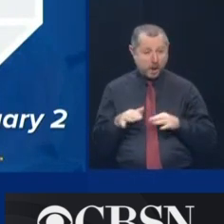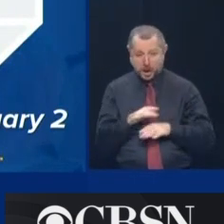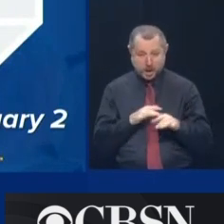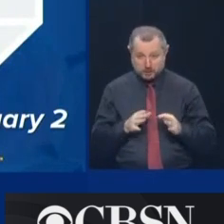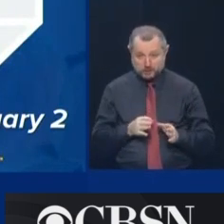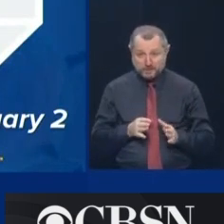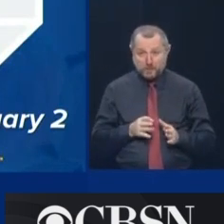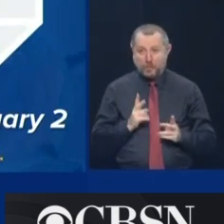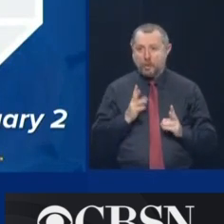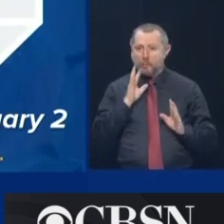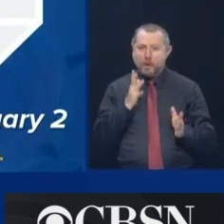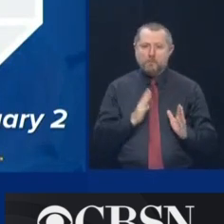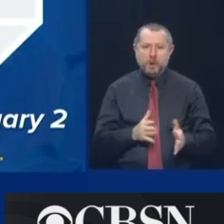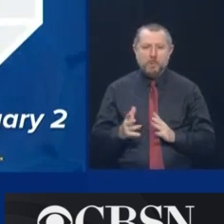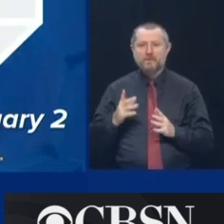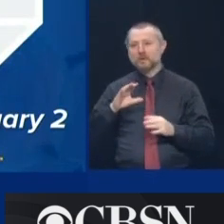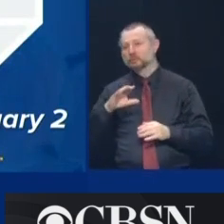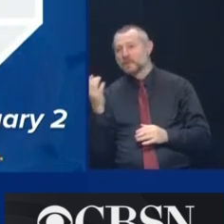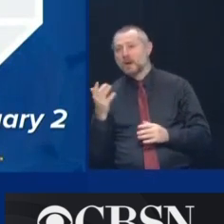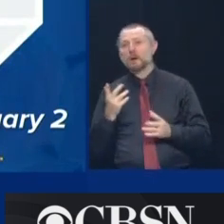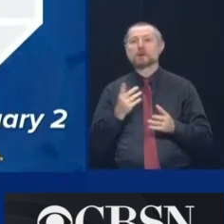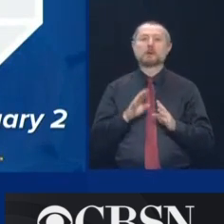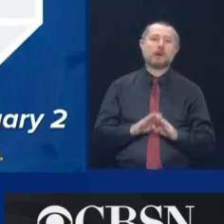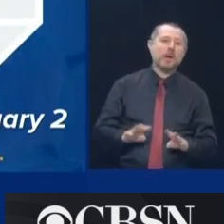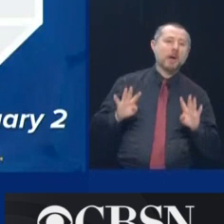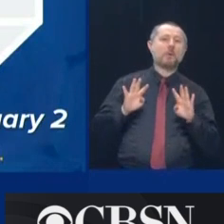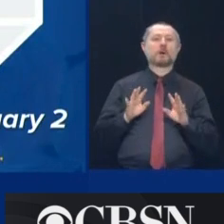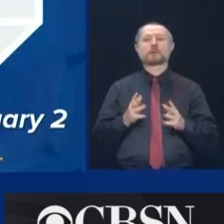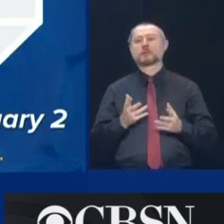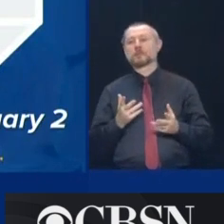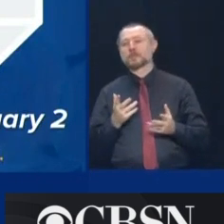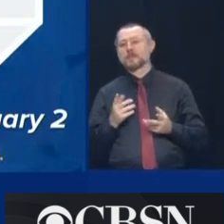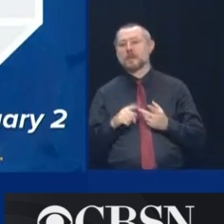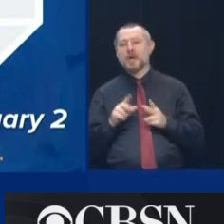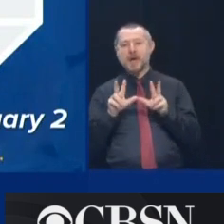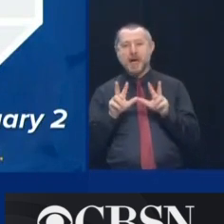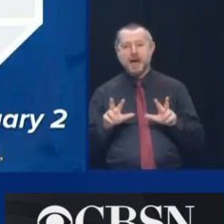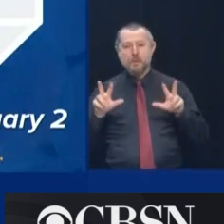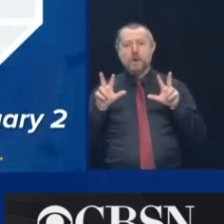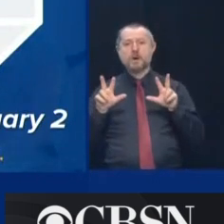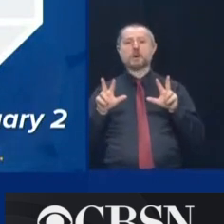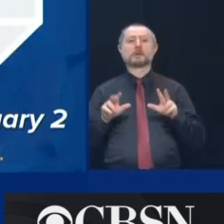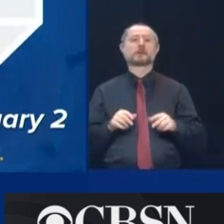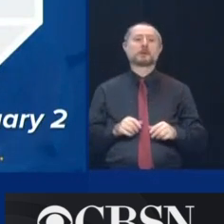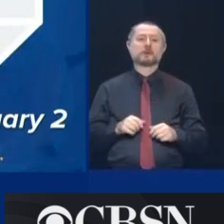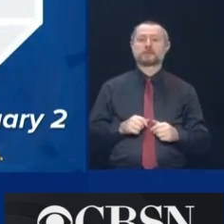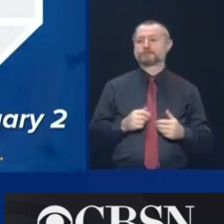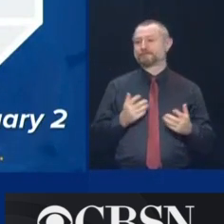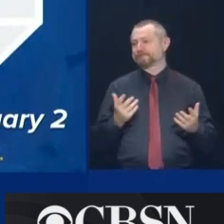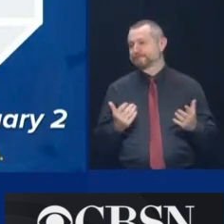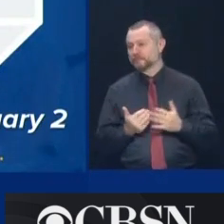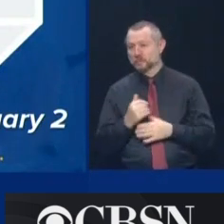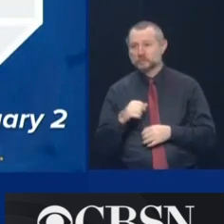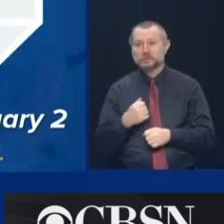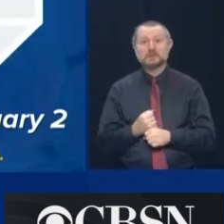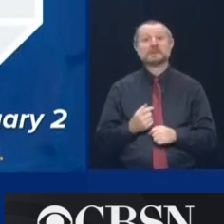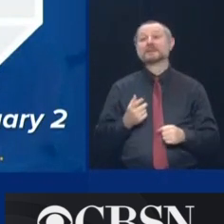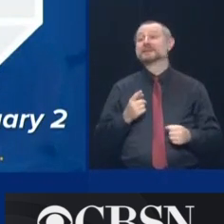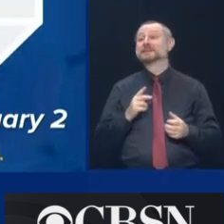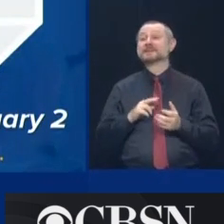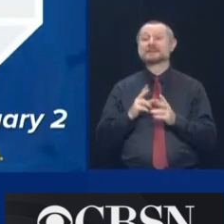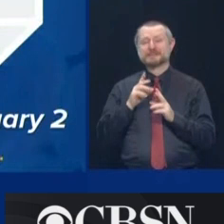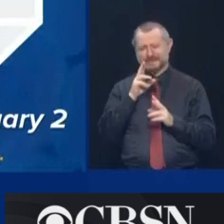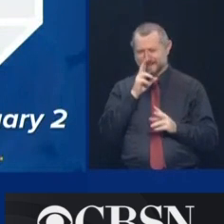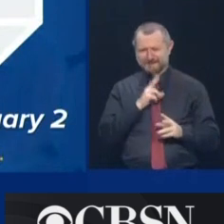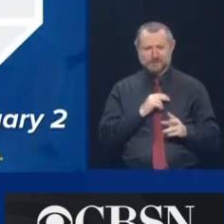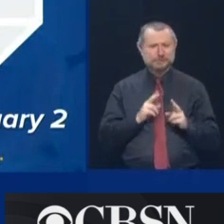for Christmas. Hanukkah's coming, Kwanzaa's coming. Right away, day after Thanksgiving, you go right to the Christmas